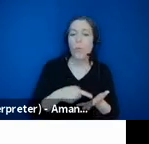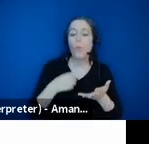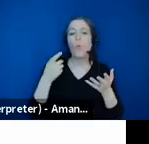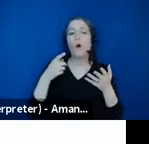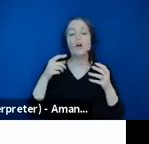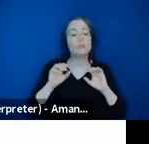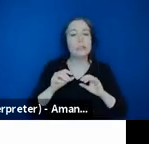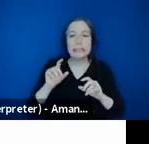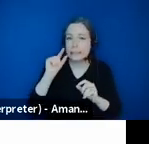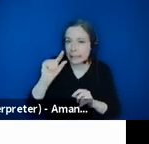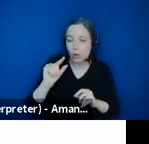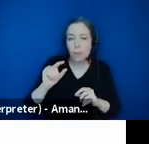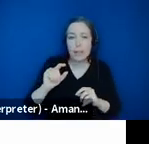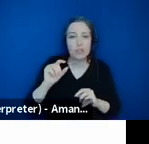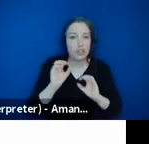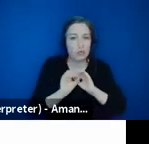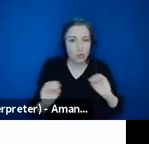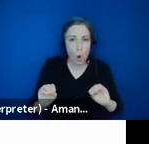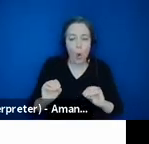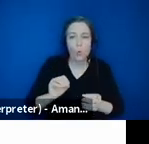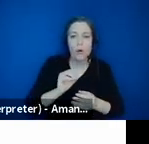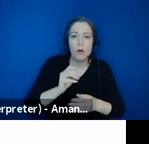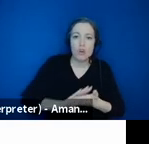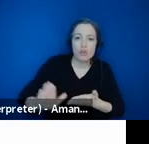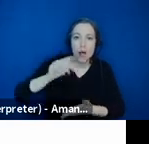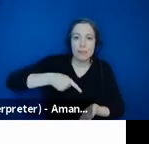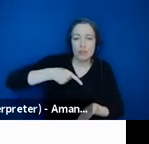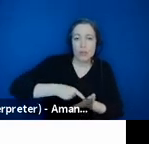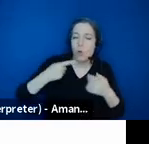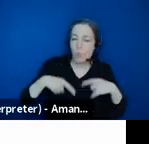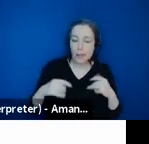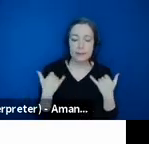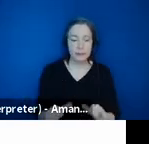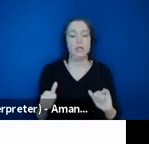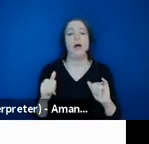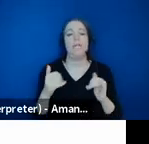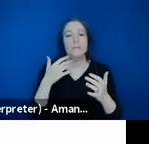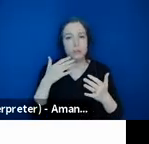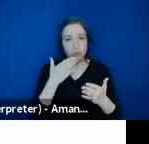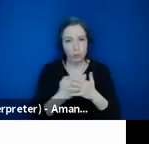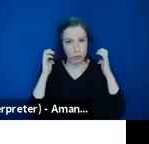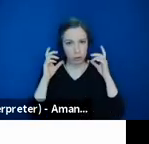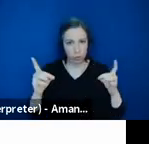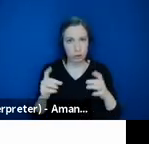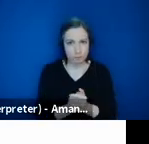And you're going to hear later on from Shelby from the financial aid office, and she's going to go over different scholarship opportunities as well. So you